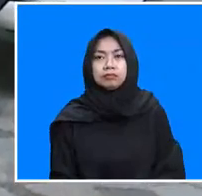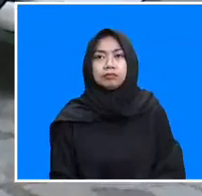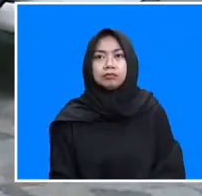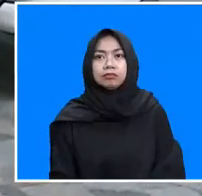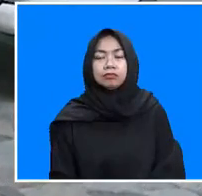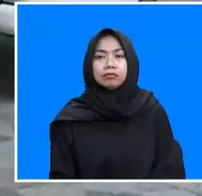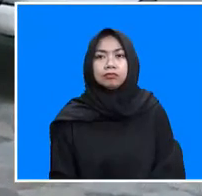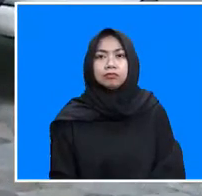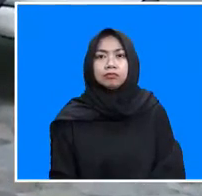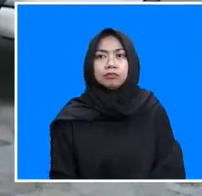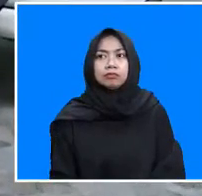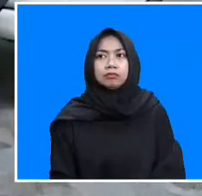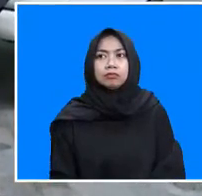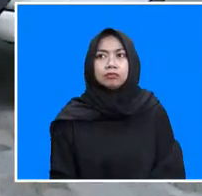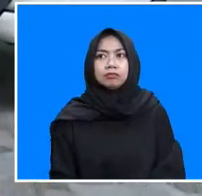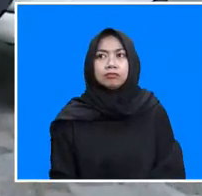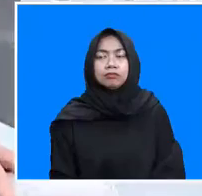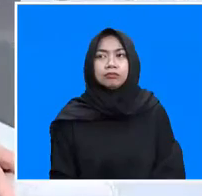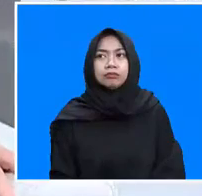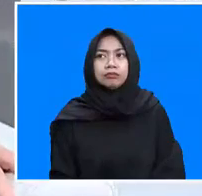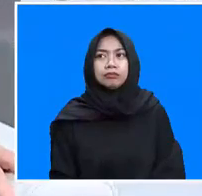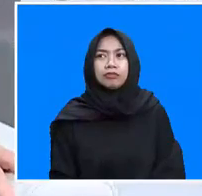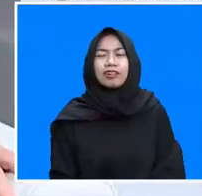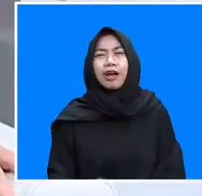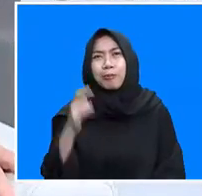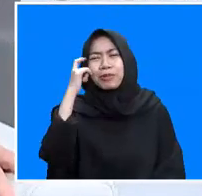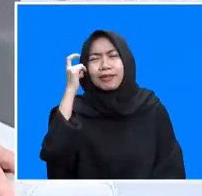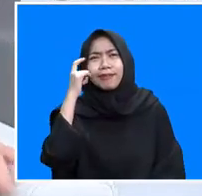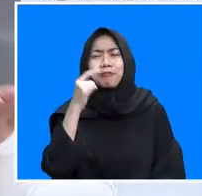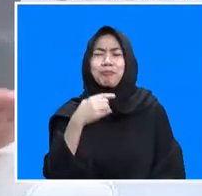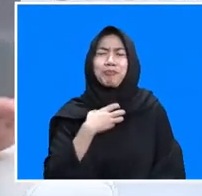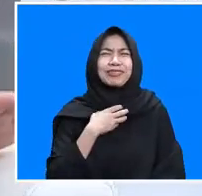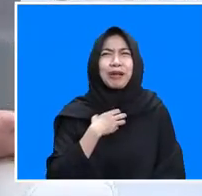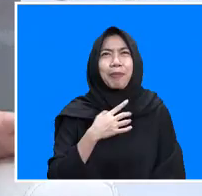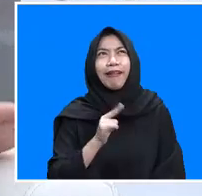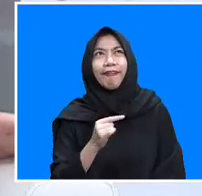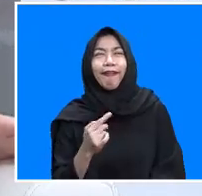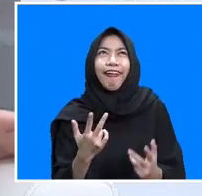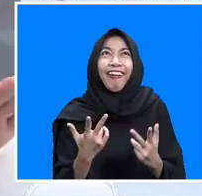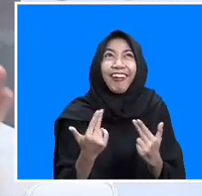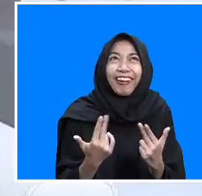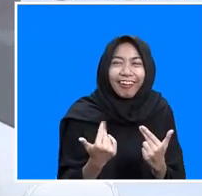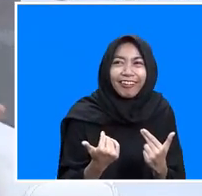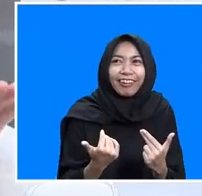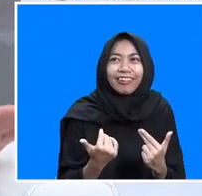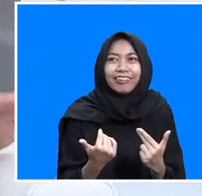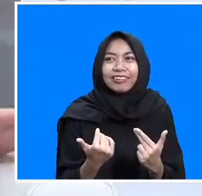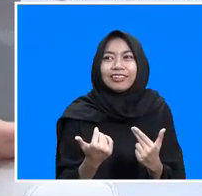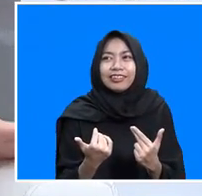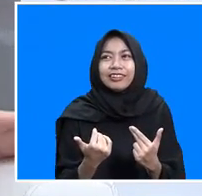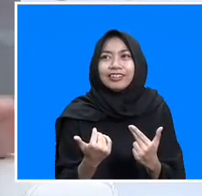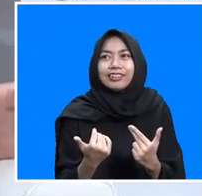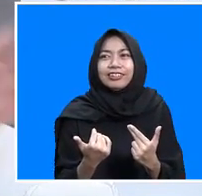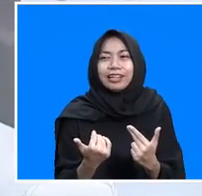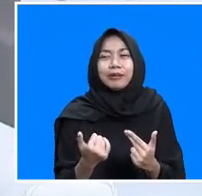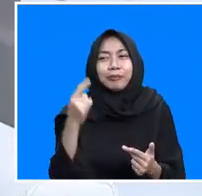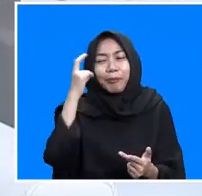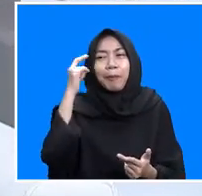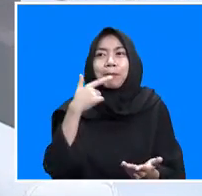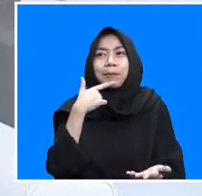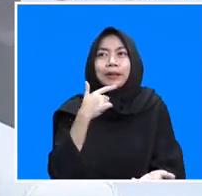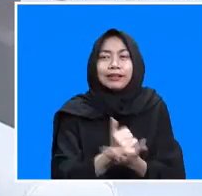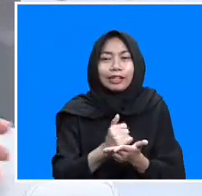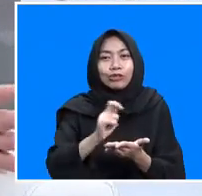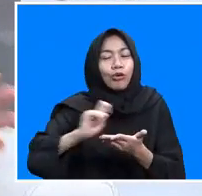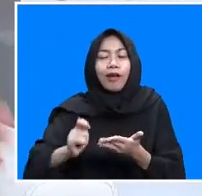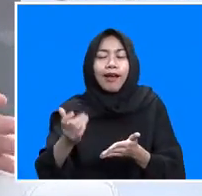actually it is the most critical thing. And I do want to maybe just start by saying it is absolutely important that everyone goes